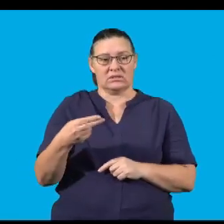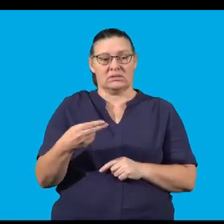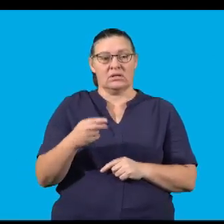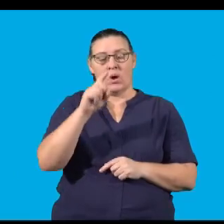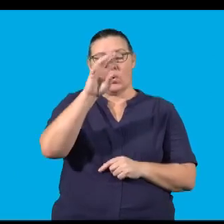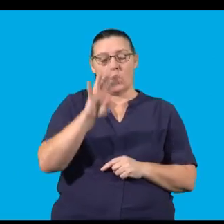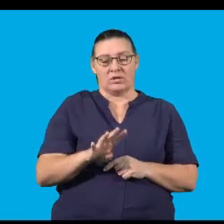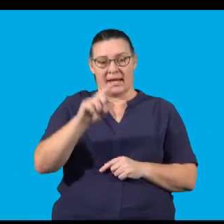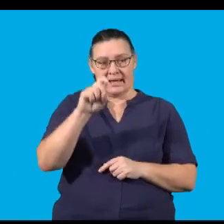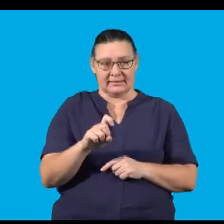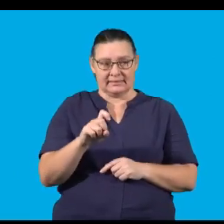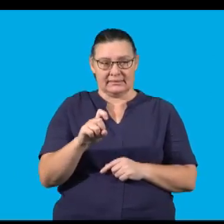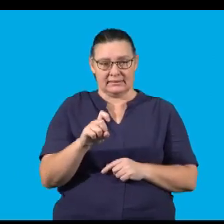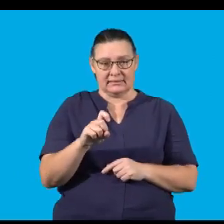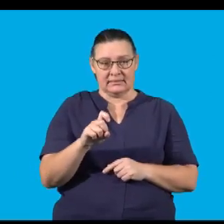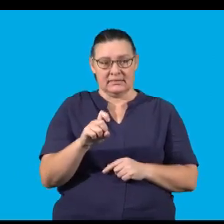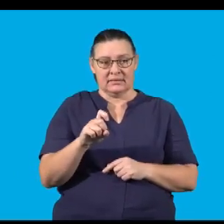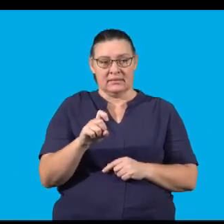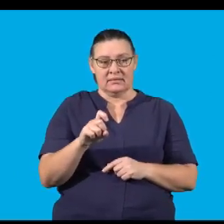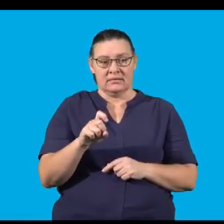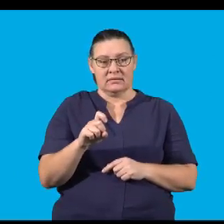to a quarter x